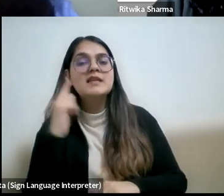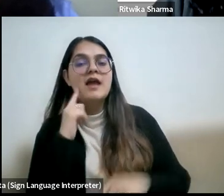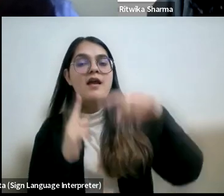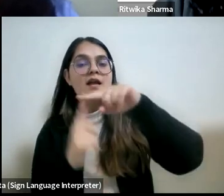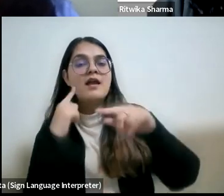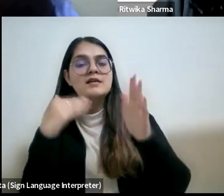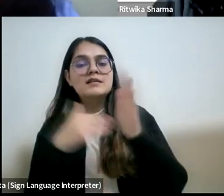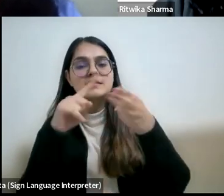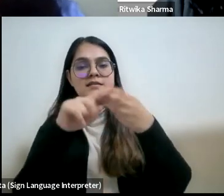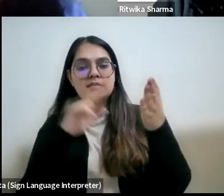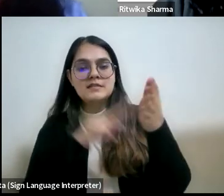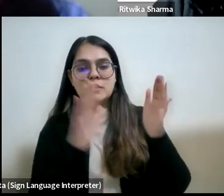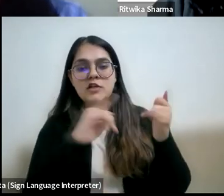Afreen.